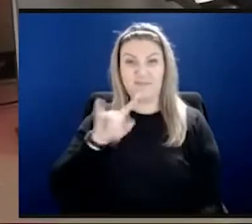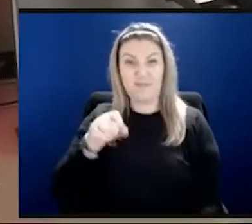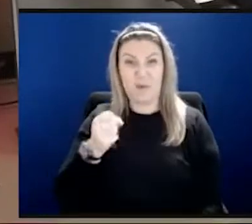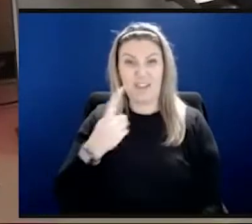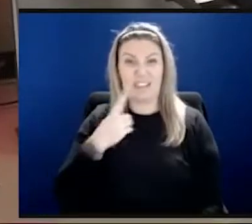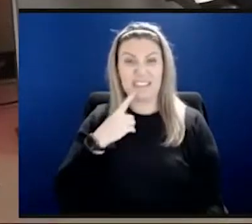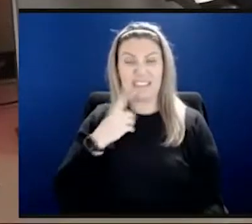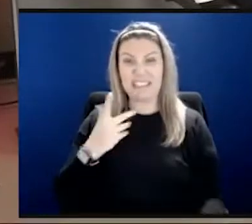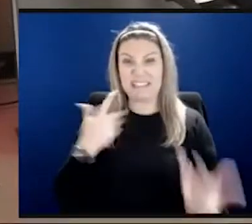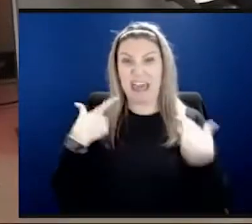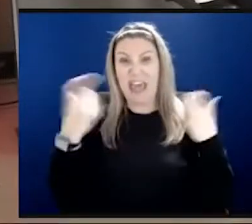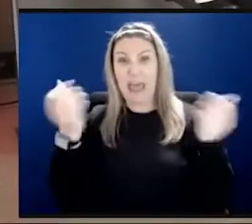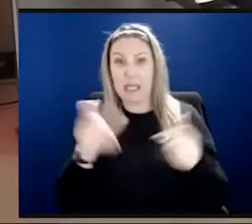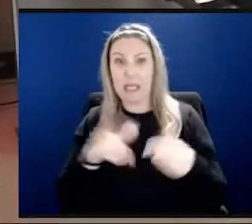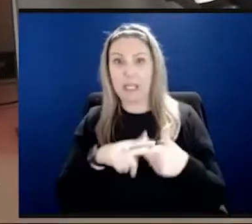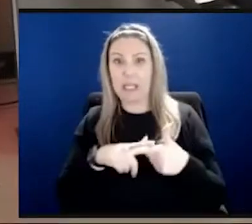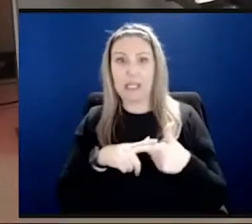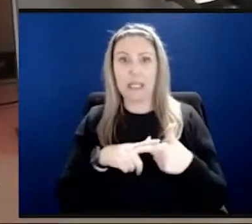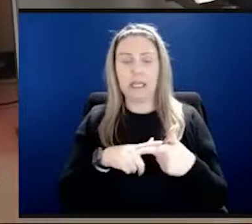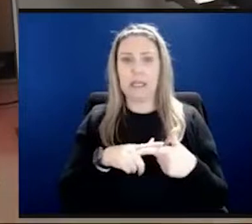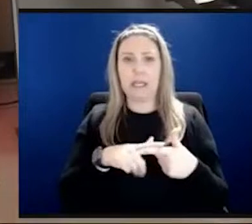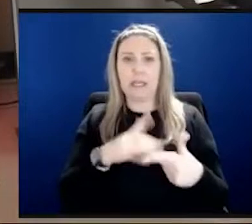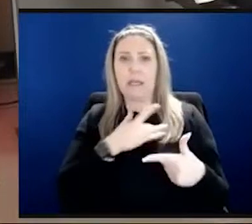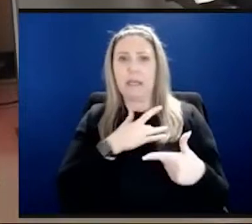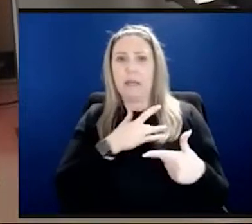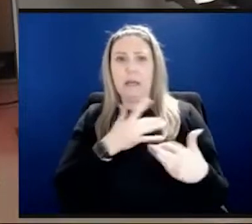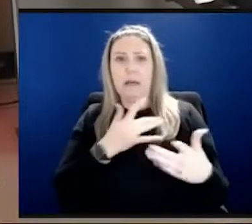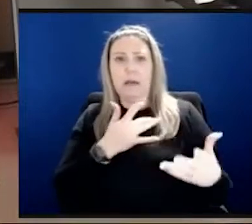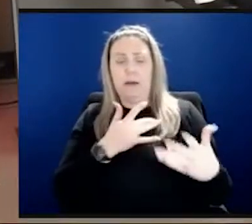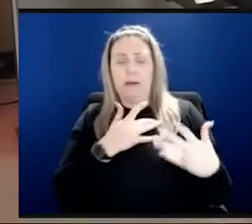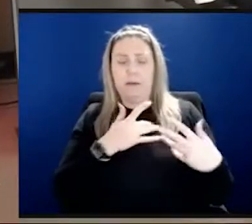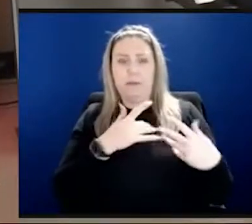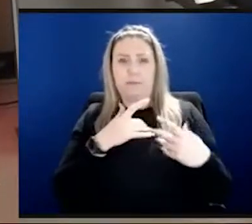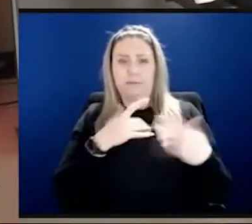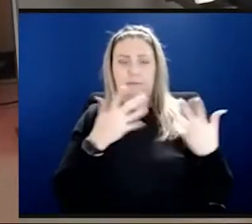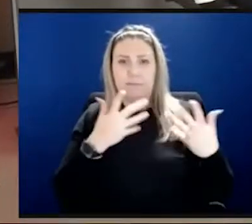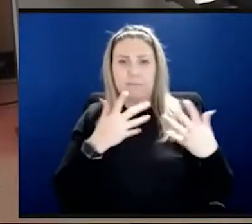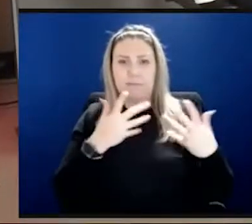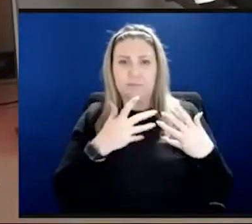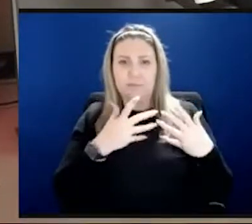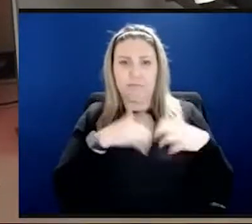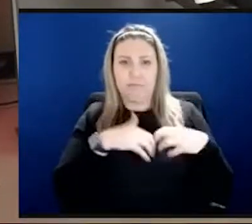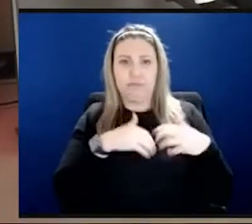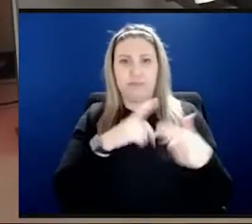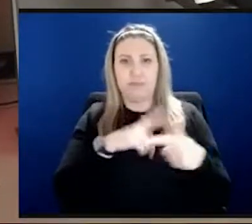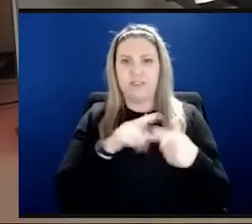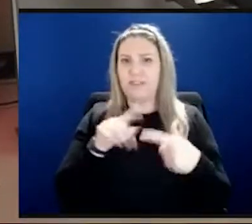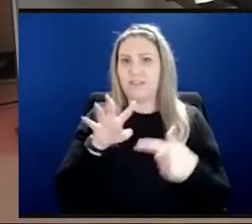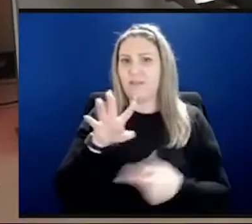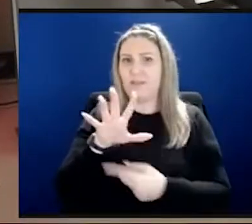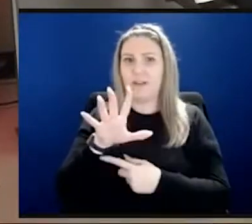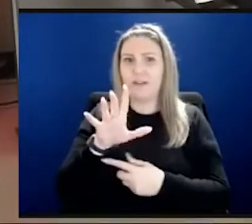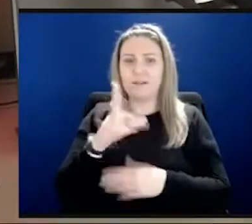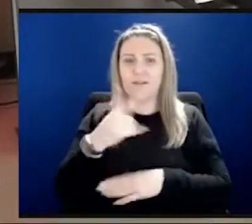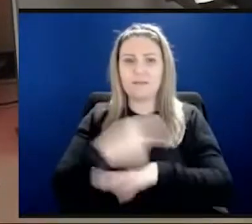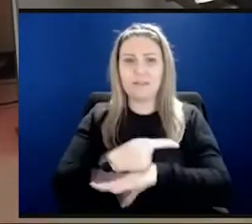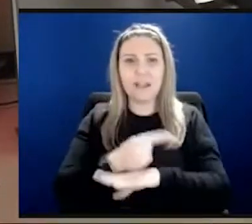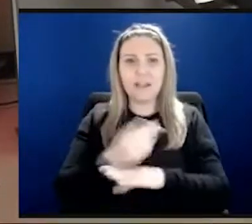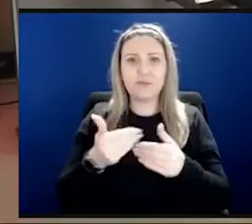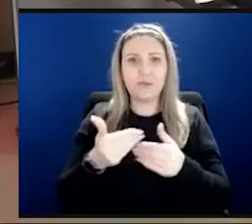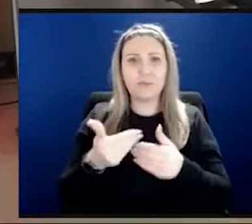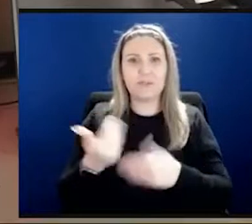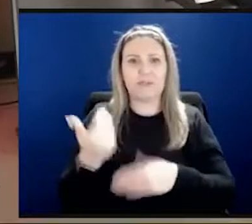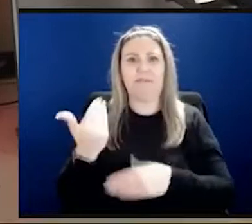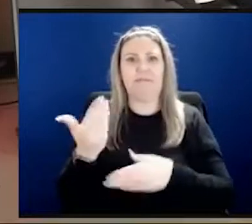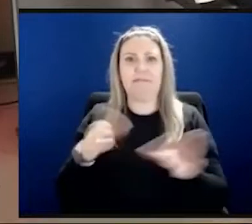next thing you know, I just get this cardiomyopathy that goes to my heart. You know, within 45 days, I was about died. And then